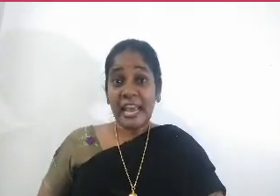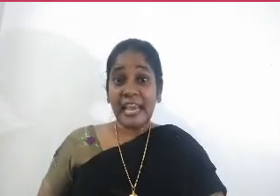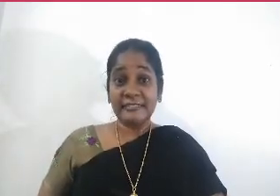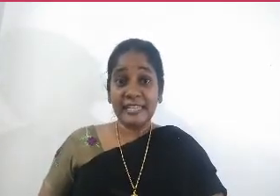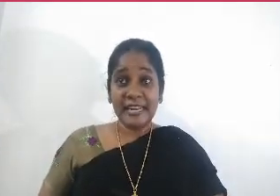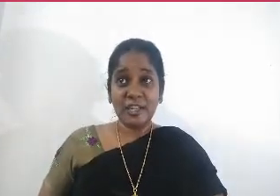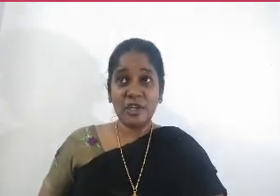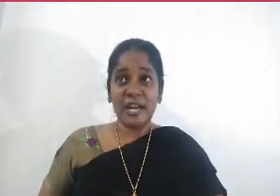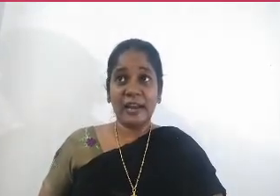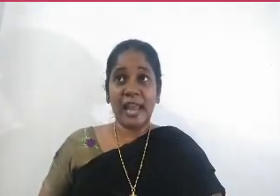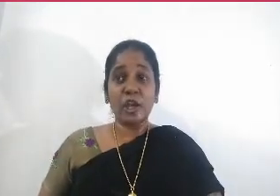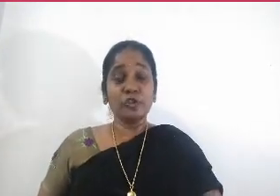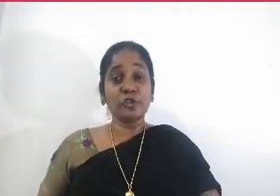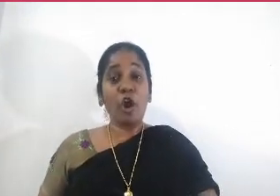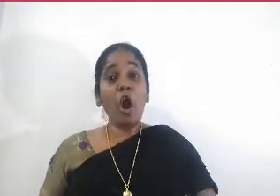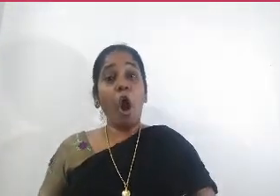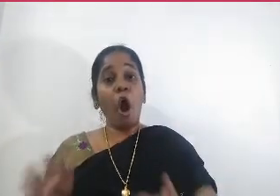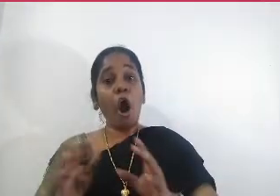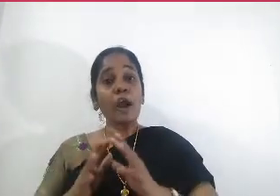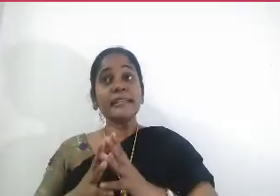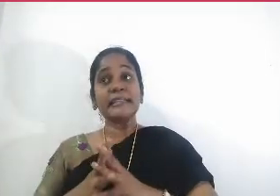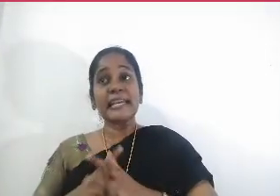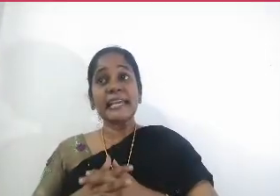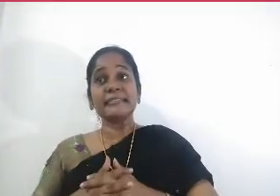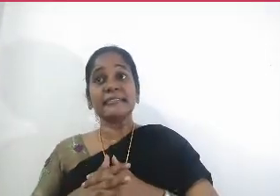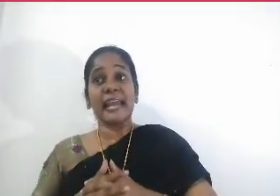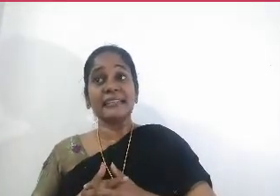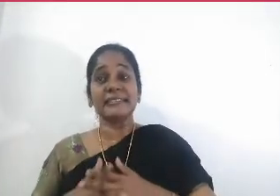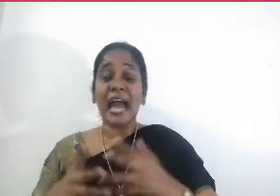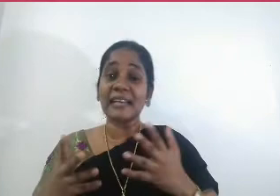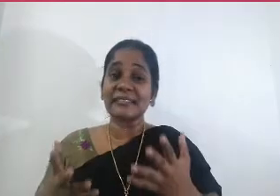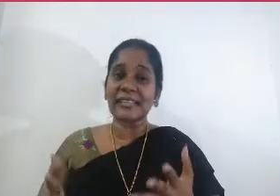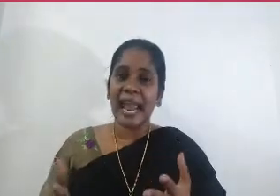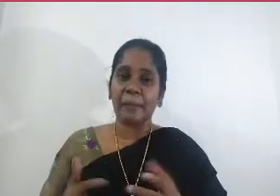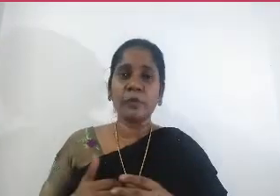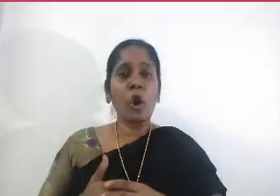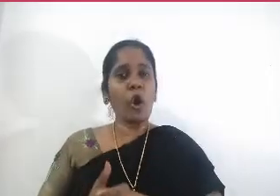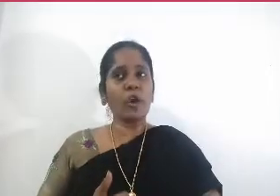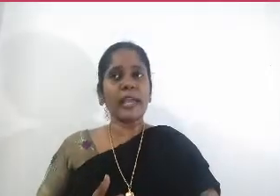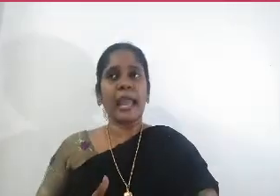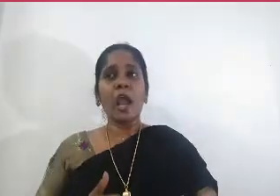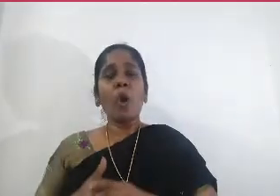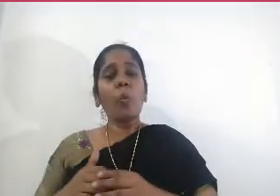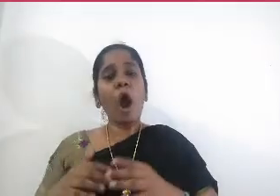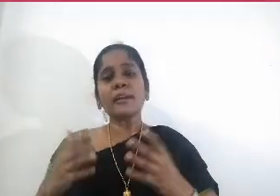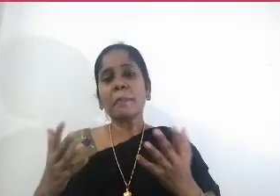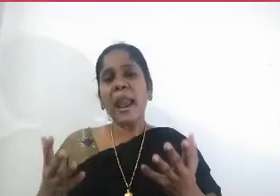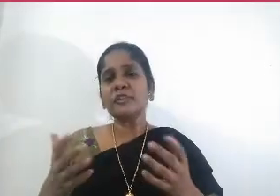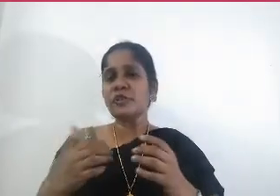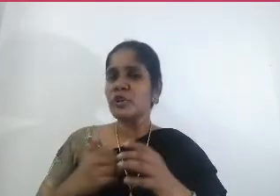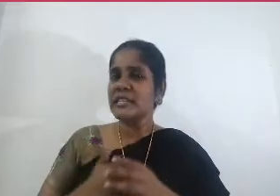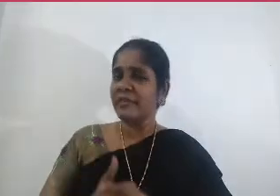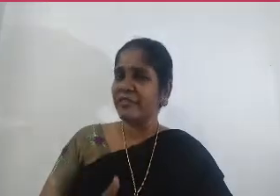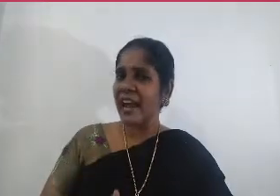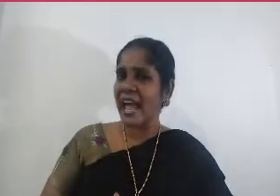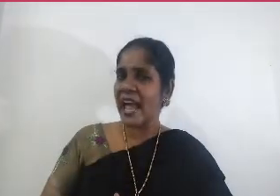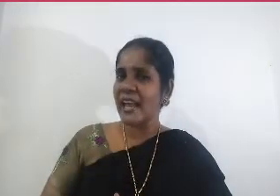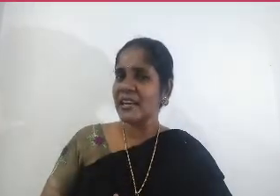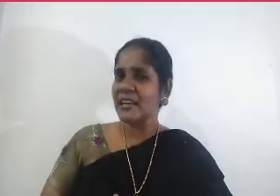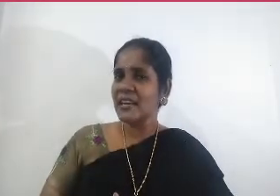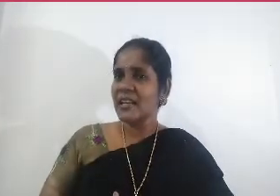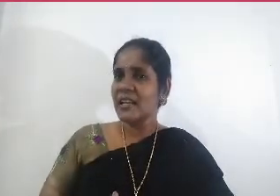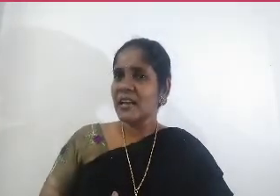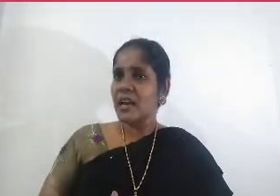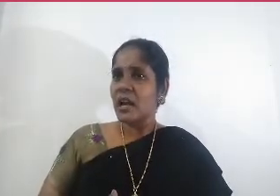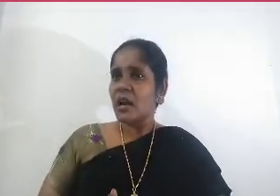2 legs. Isn't it, children? So, all these things are same. Okay, what makes you